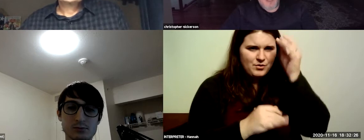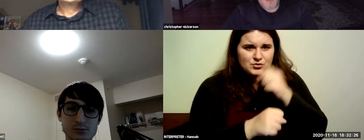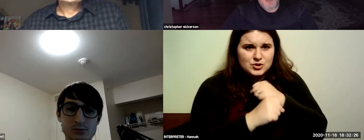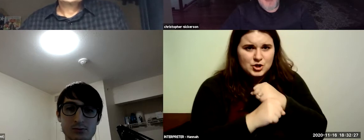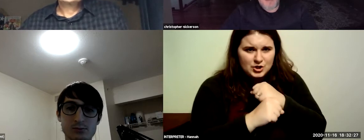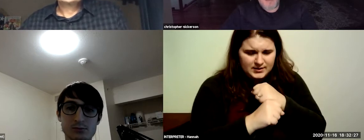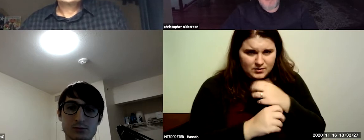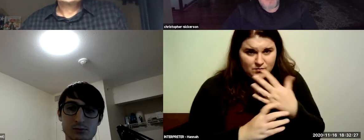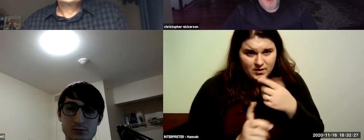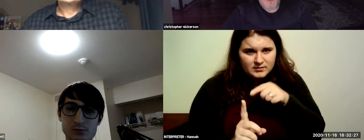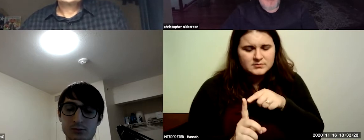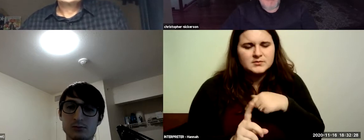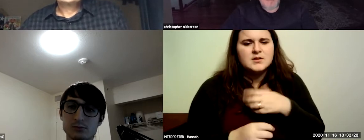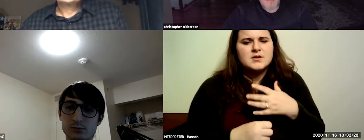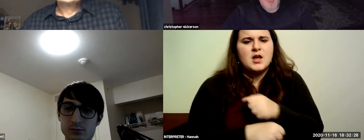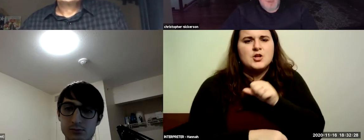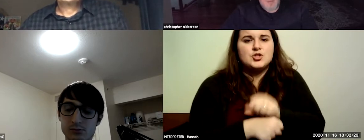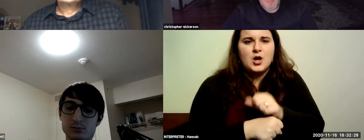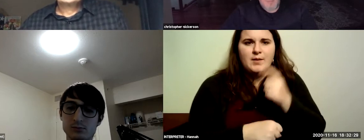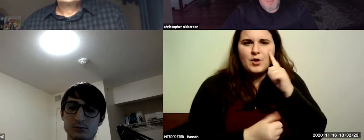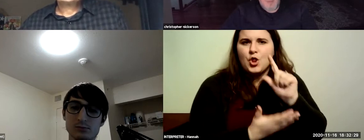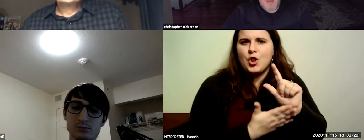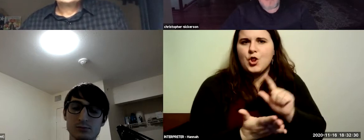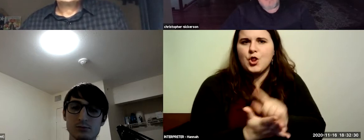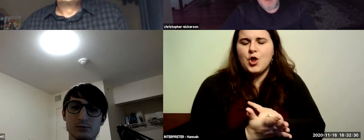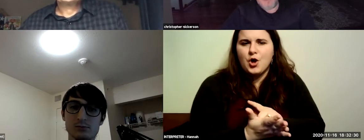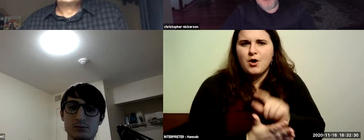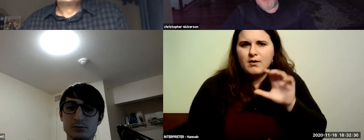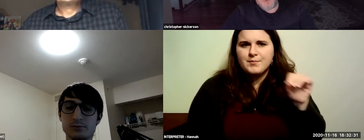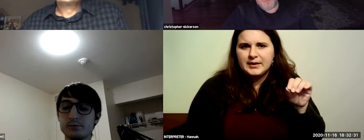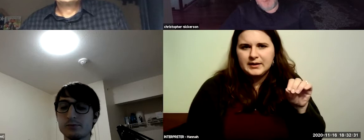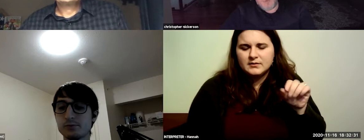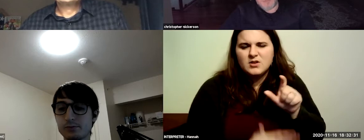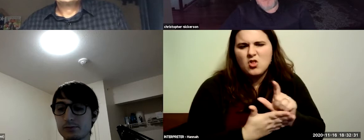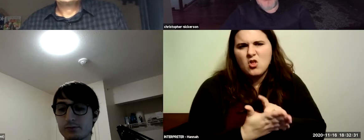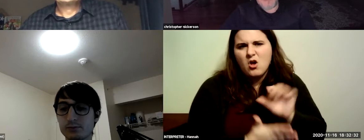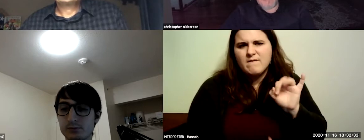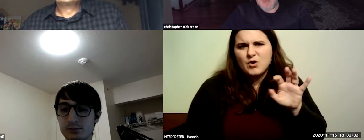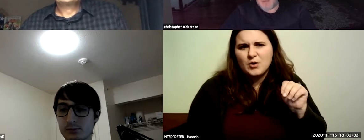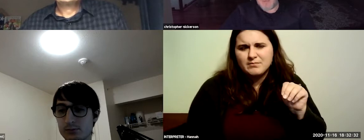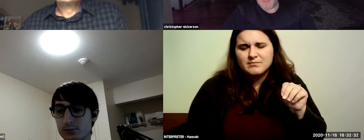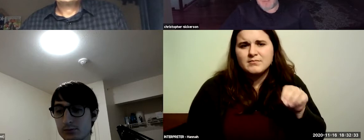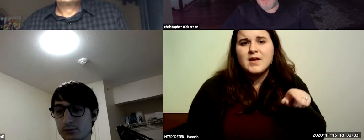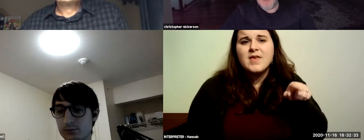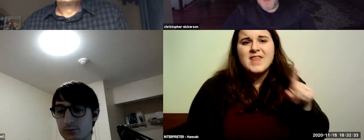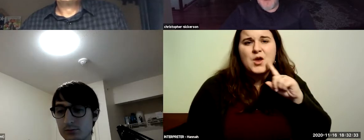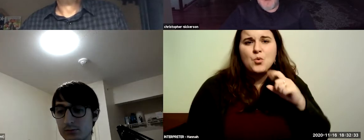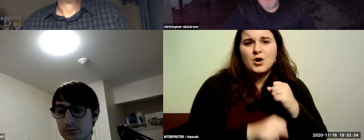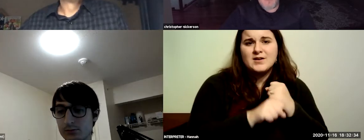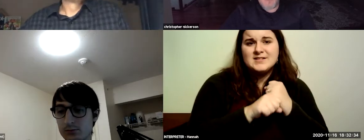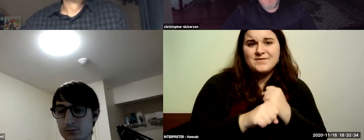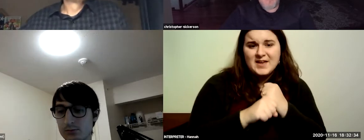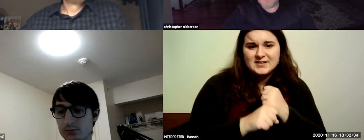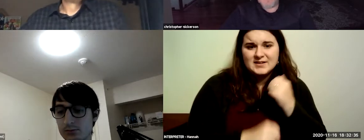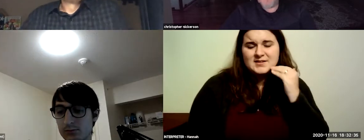got a job at a law firm. And at the time, the law firm was defending the tobacco industry. Mm.